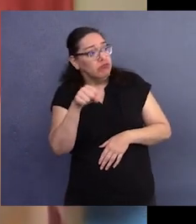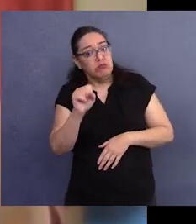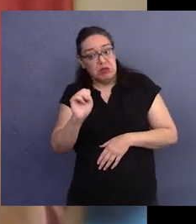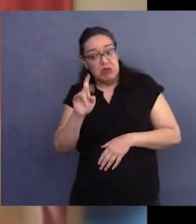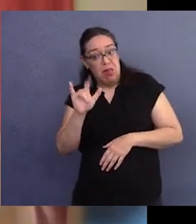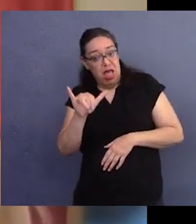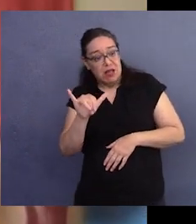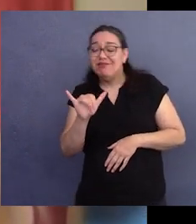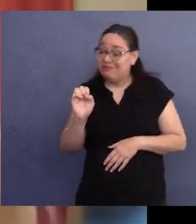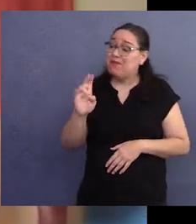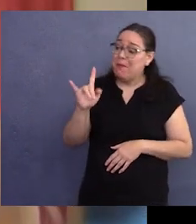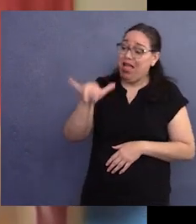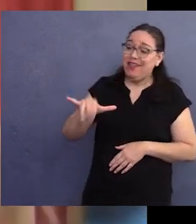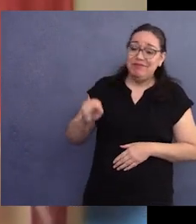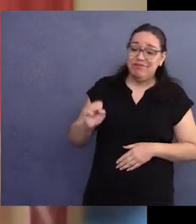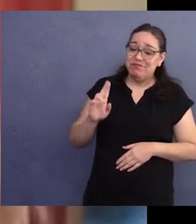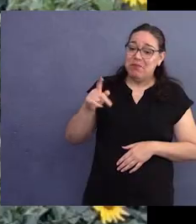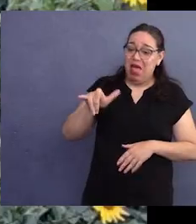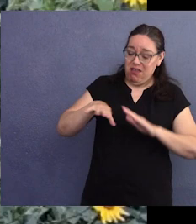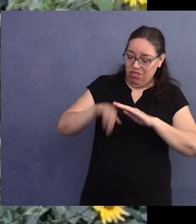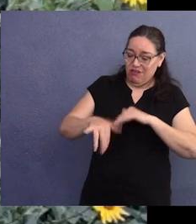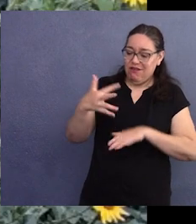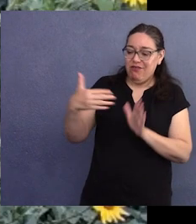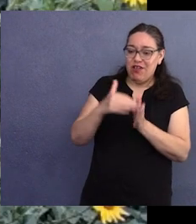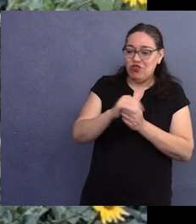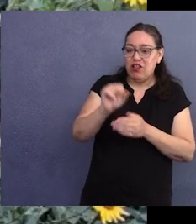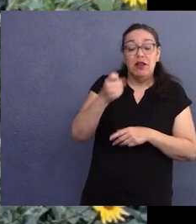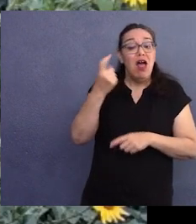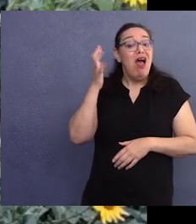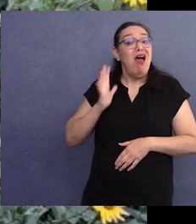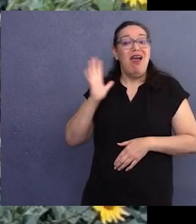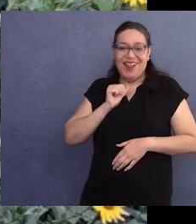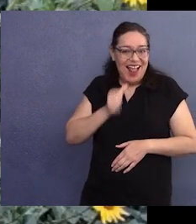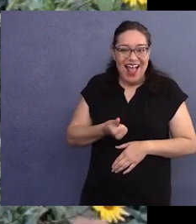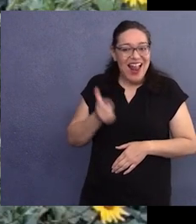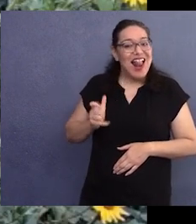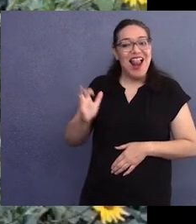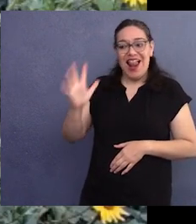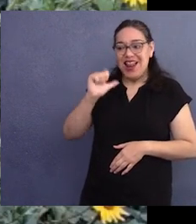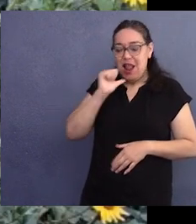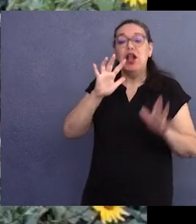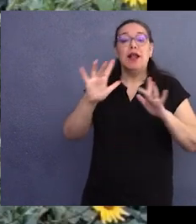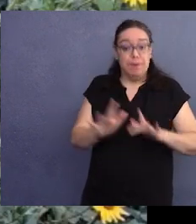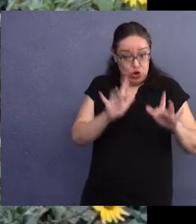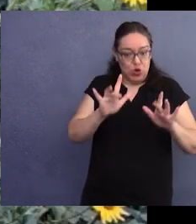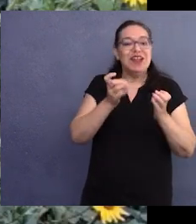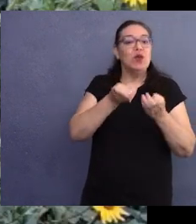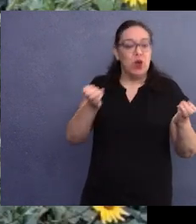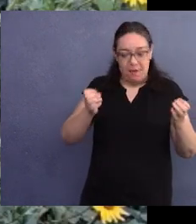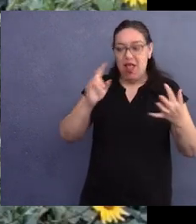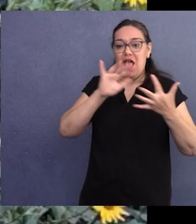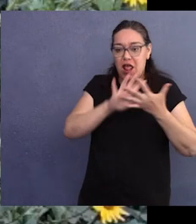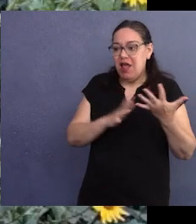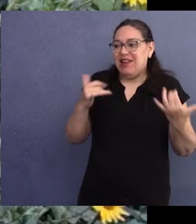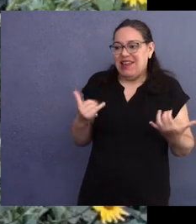supply. Supply. Yeah. Yep. They're considering, in the good old days, they weren't. Computers were equipment, everything. And now they're